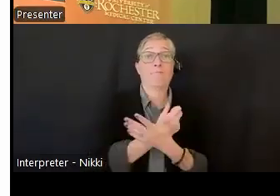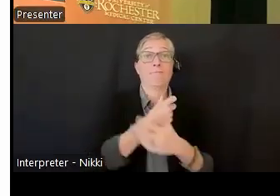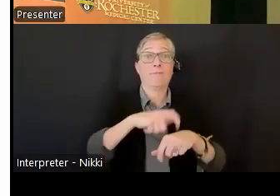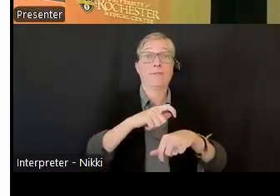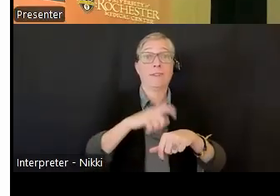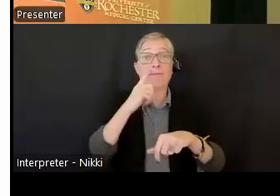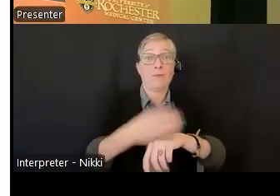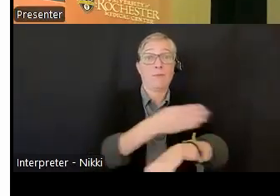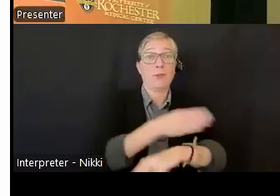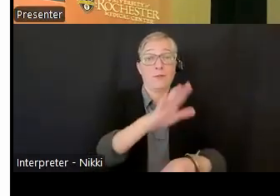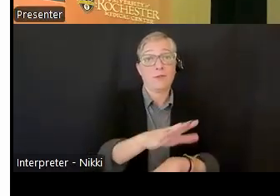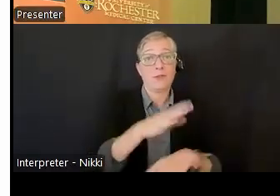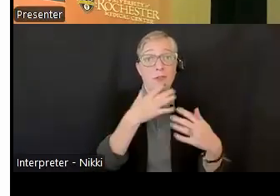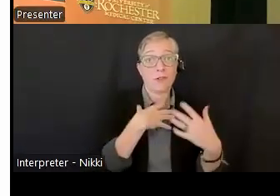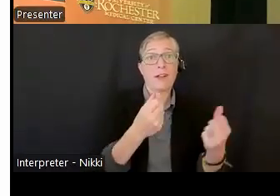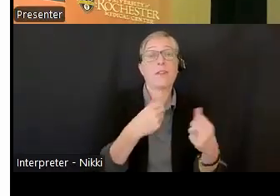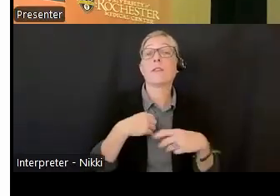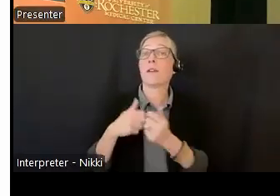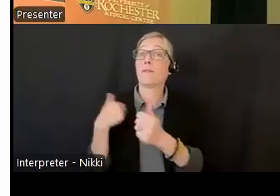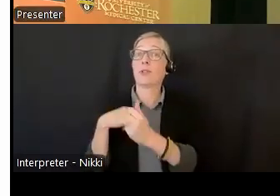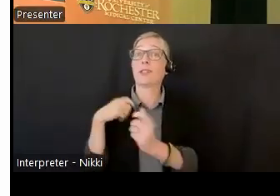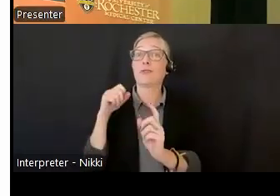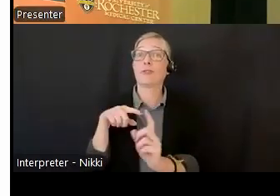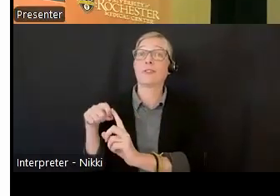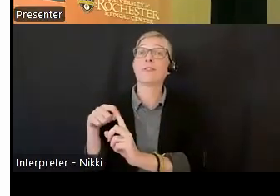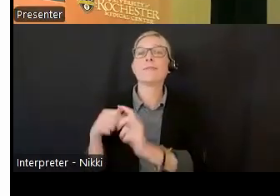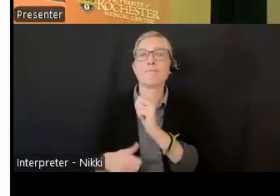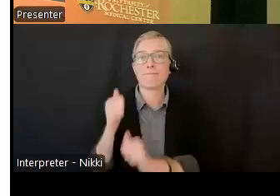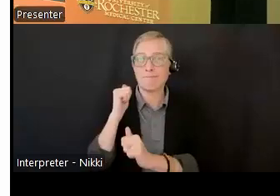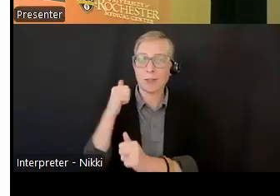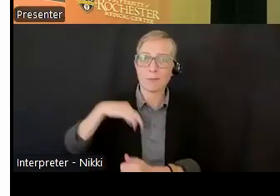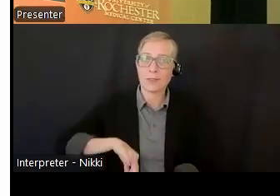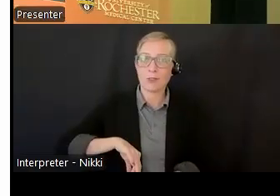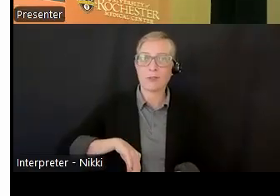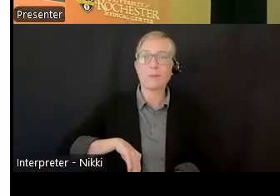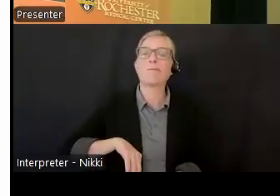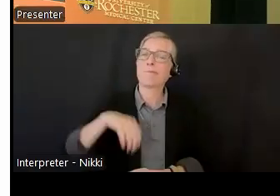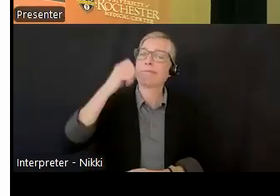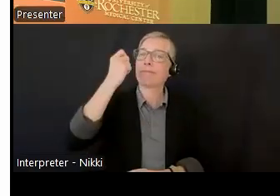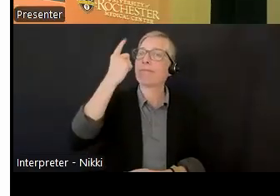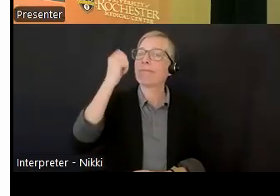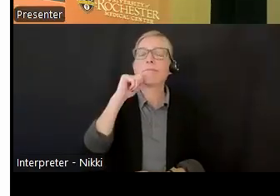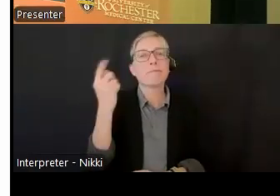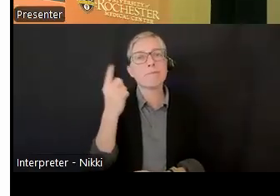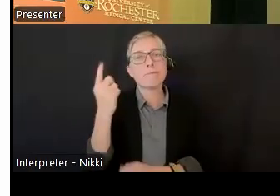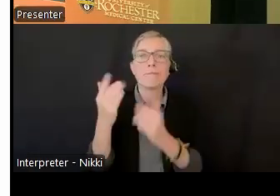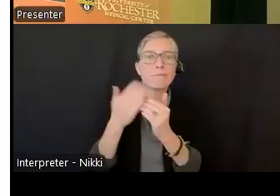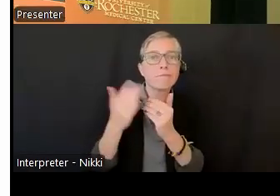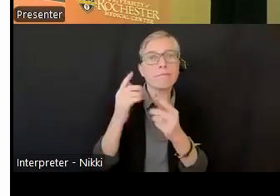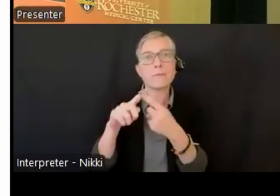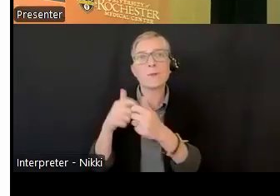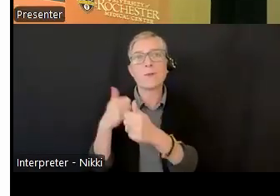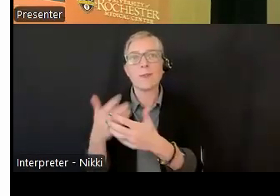Remember that avoiding triggers is the most helpful step you can take. But we both know that it's not always easy or possible to avoid things.